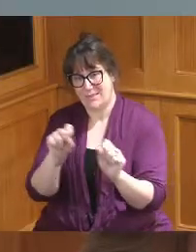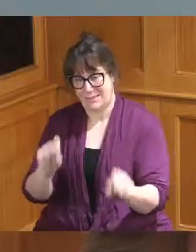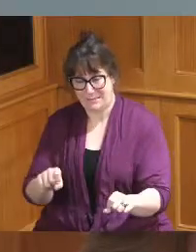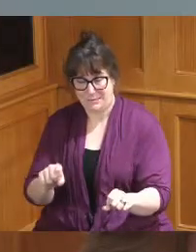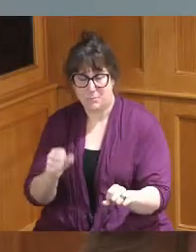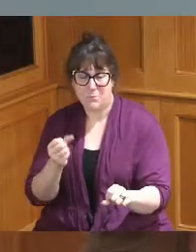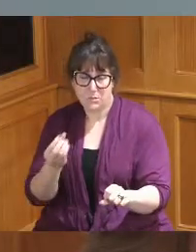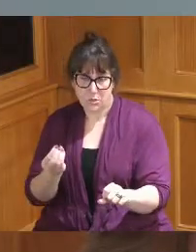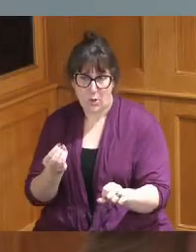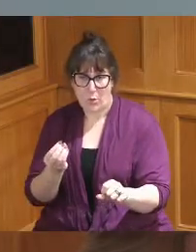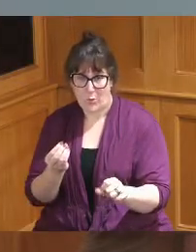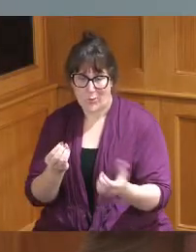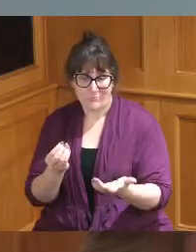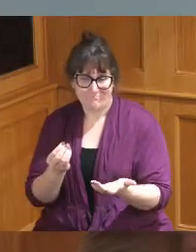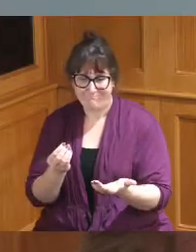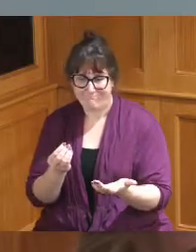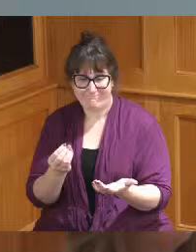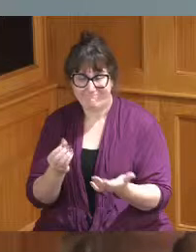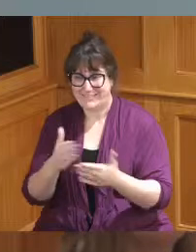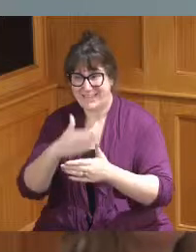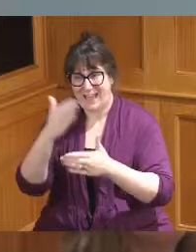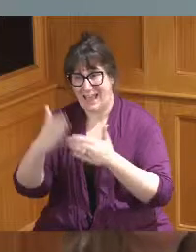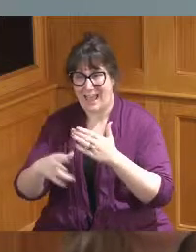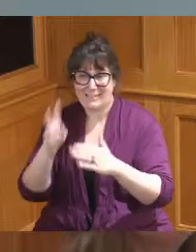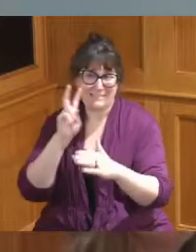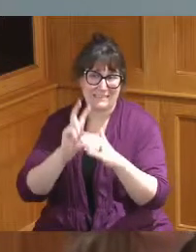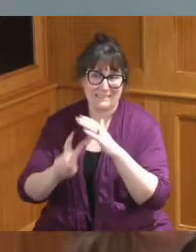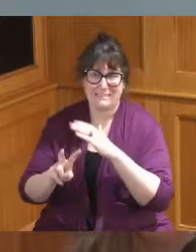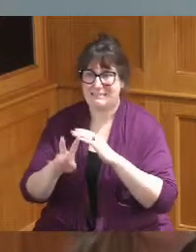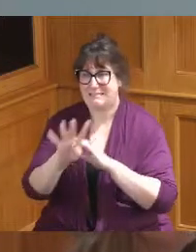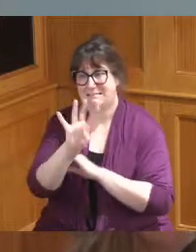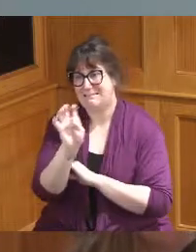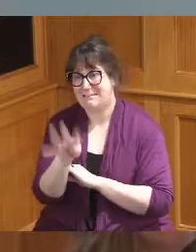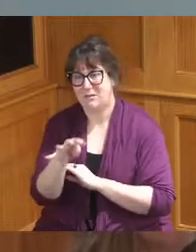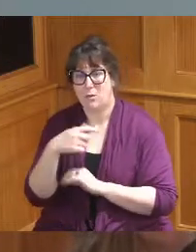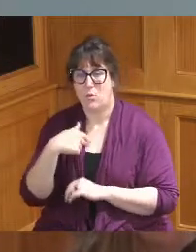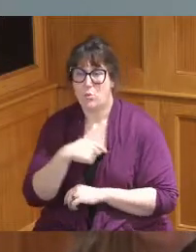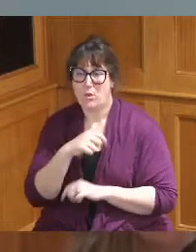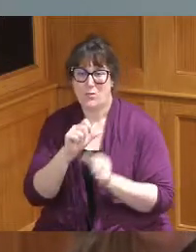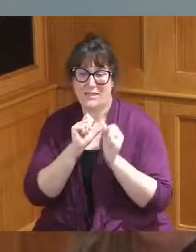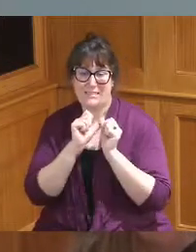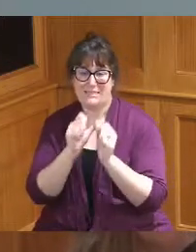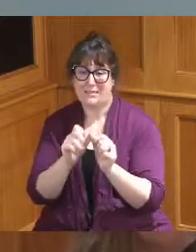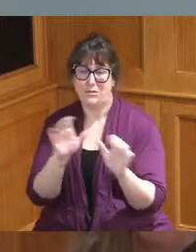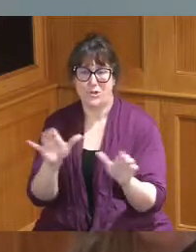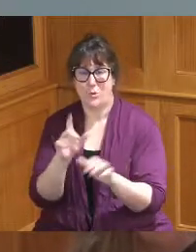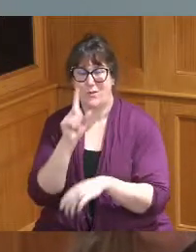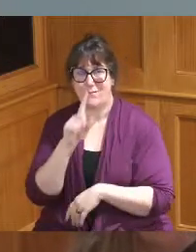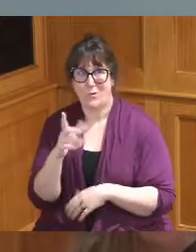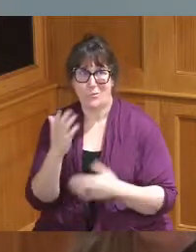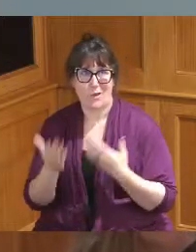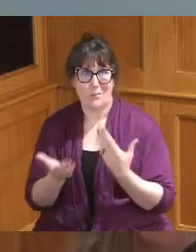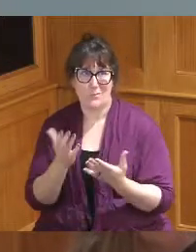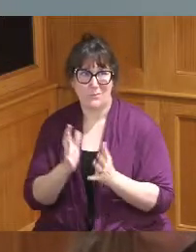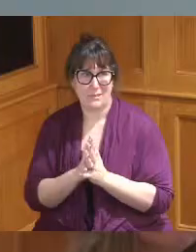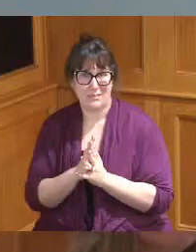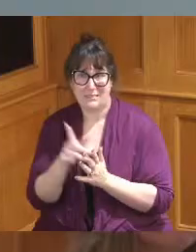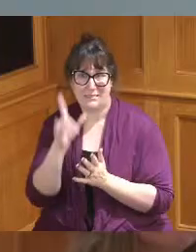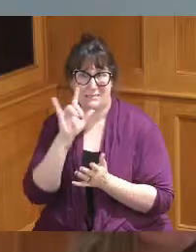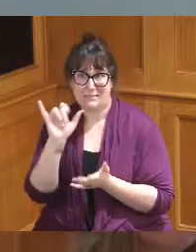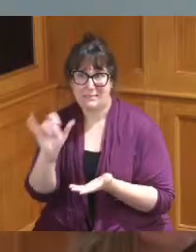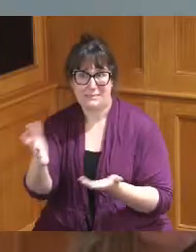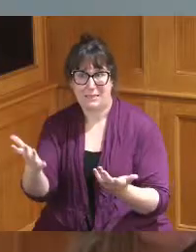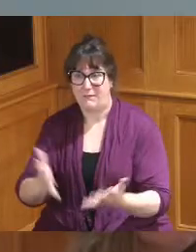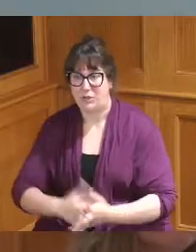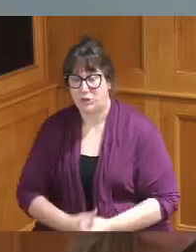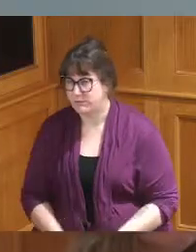much, it doesn't have an end date. We will continue to do it for probably ever. Will be